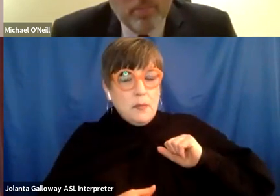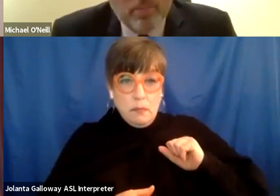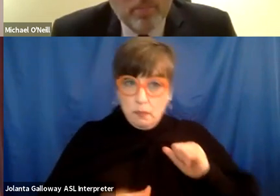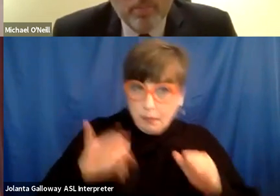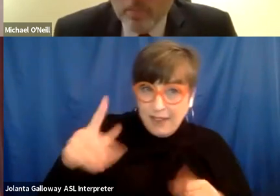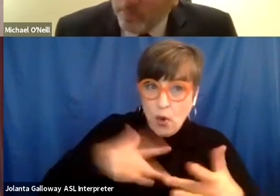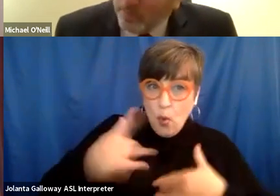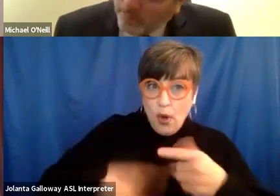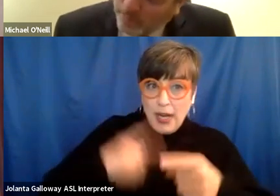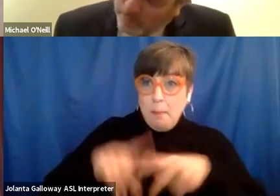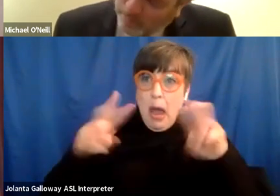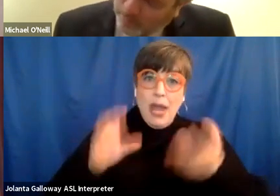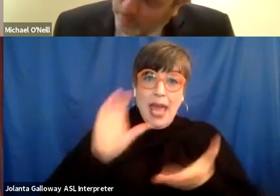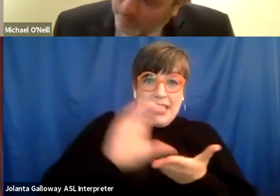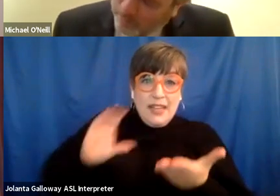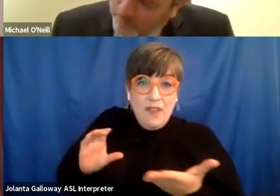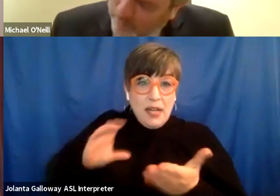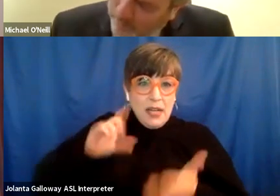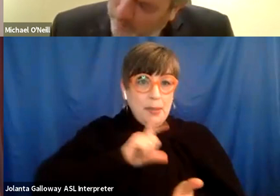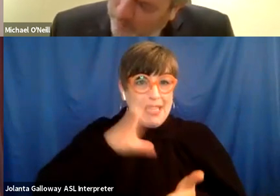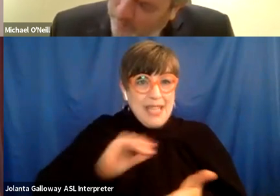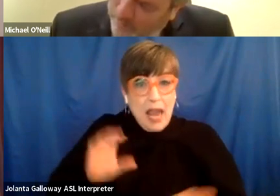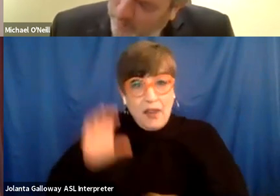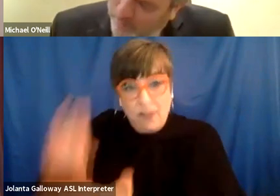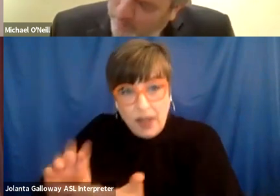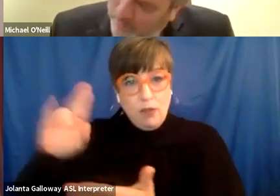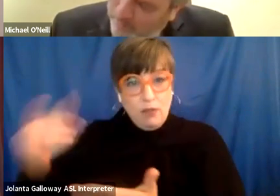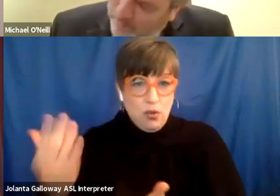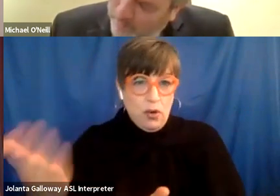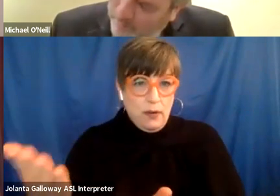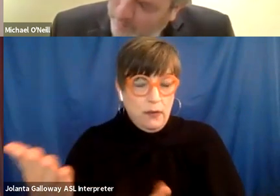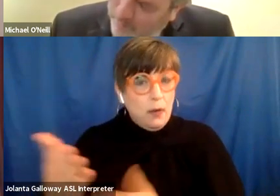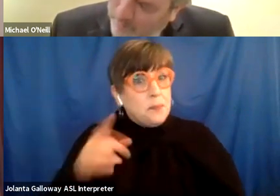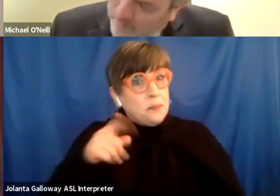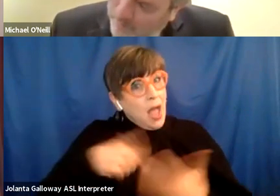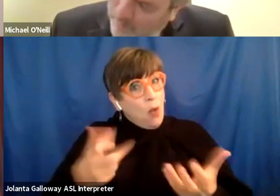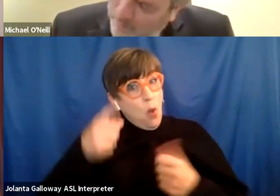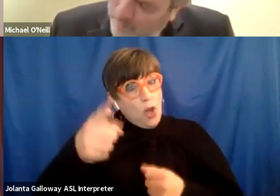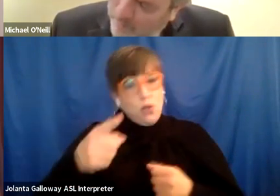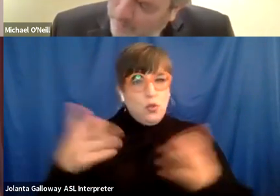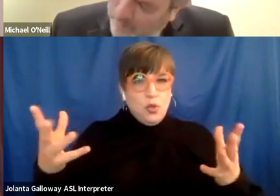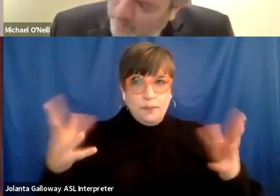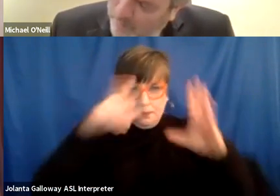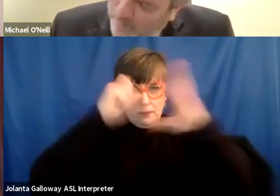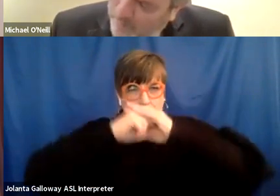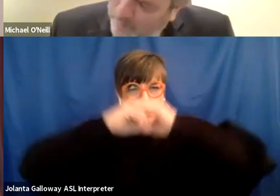about defunding the police and funding restorative justice instead, I want to bring you into what this could look